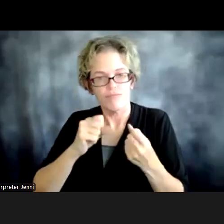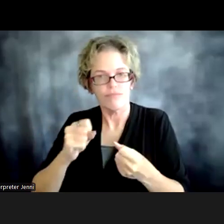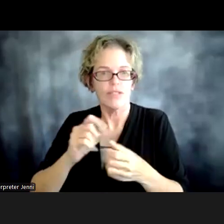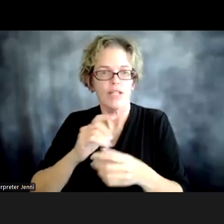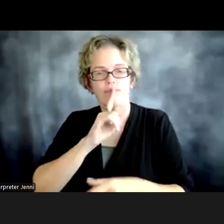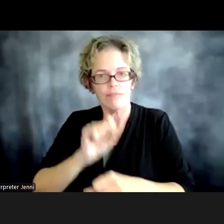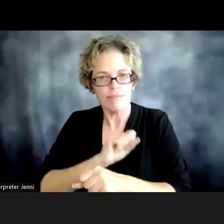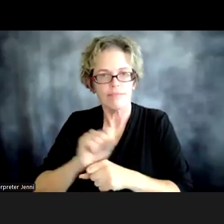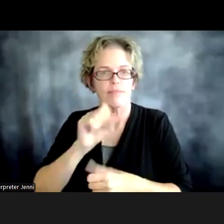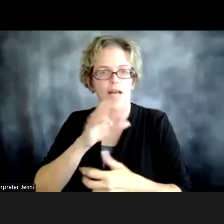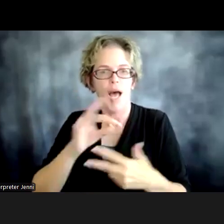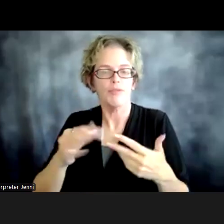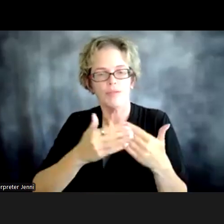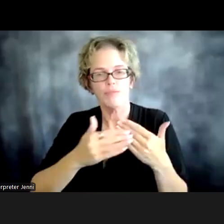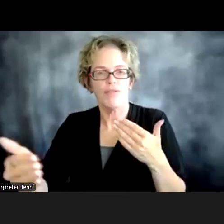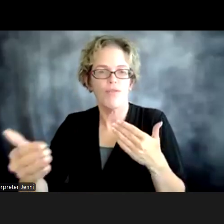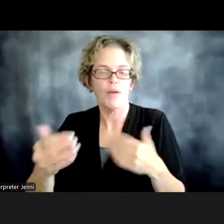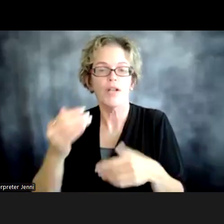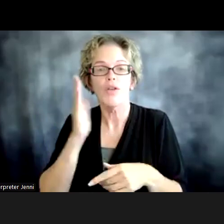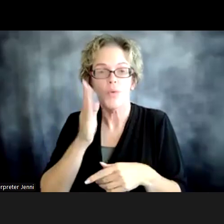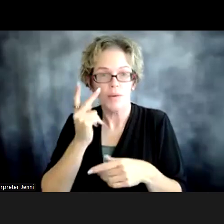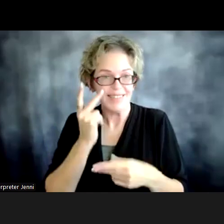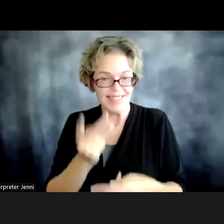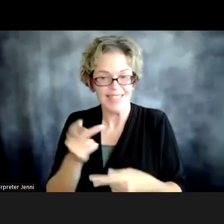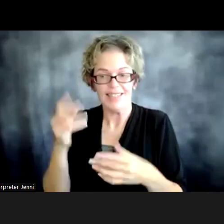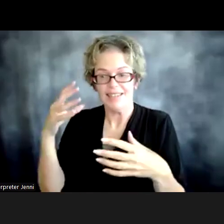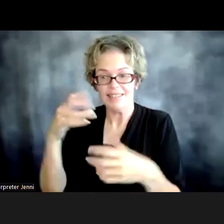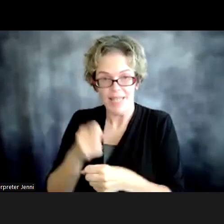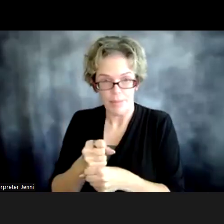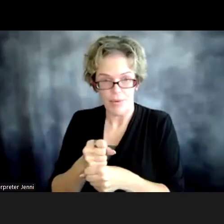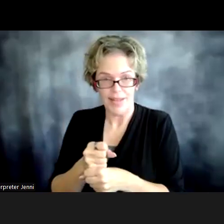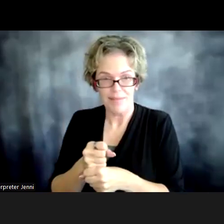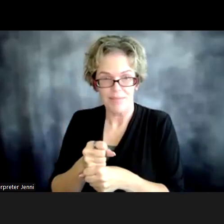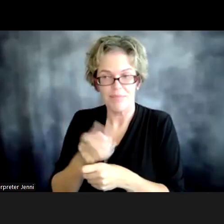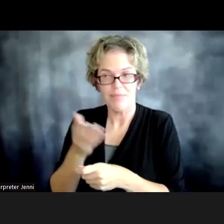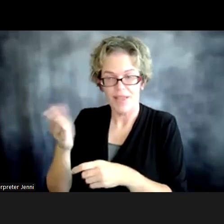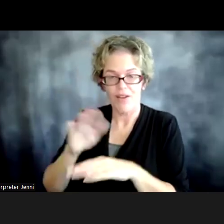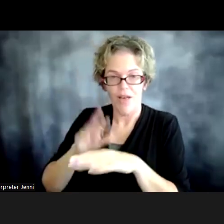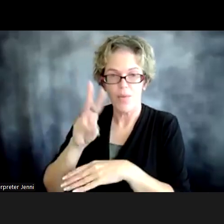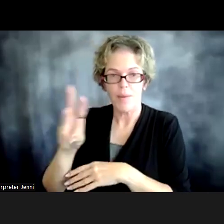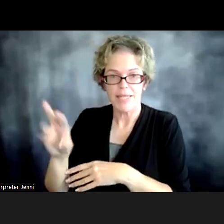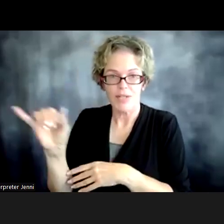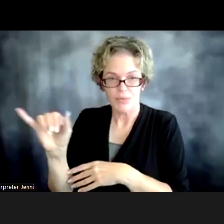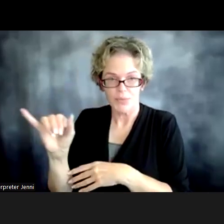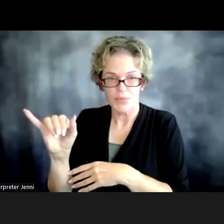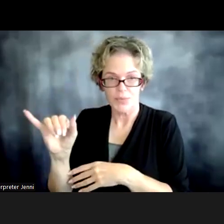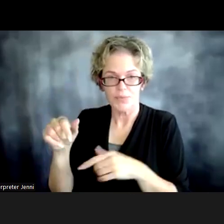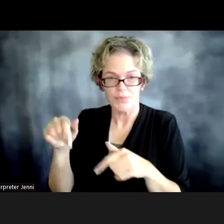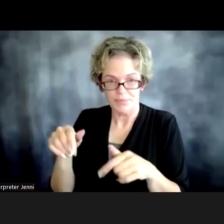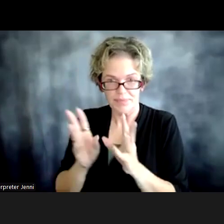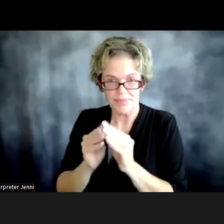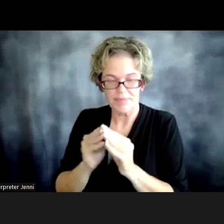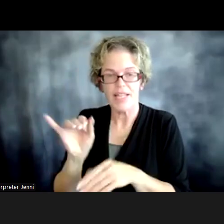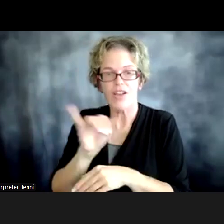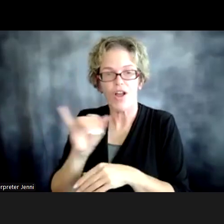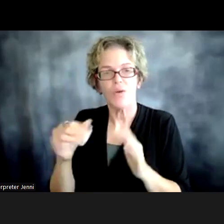forward. You will see a summary on our website, as well as a copy